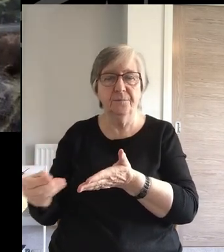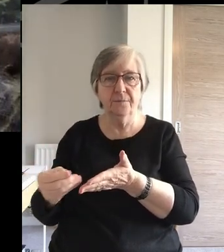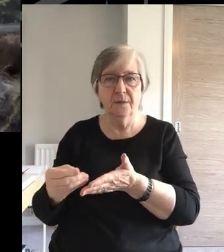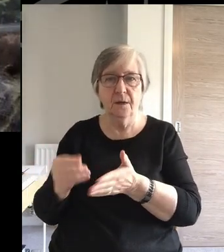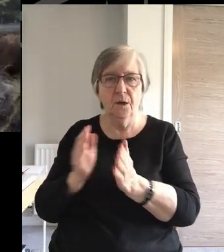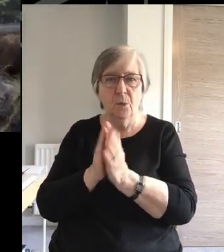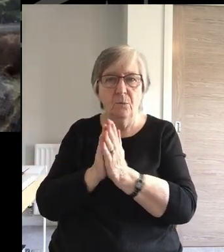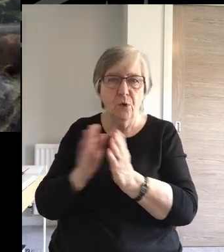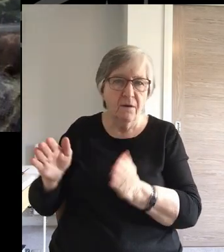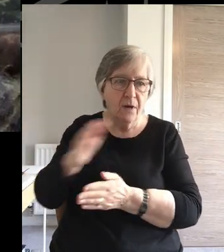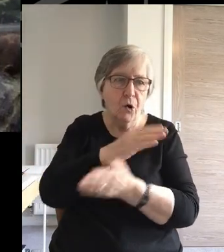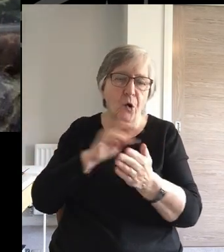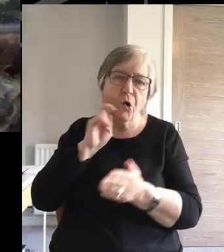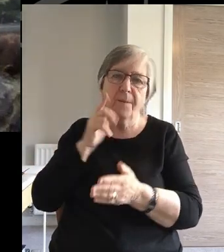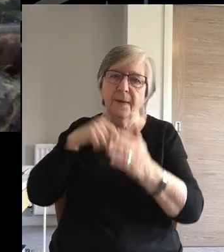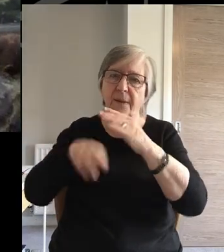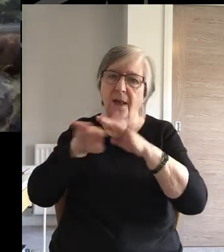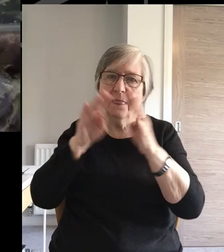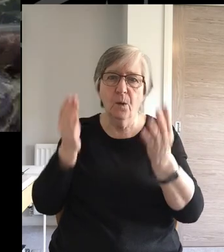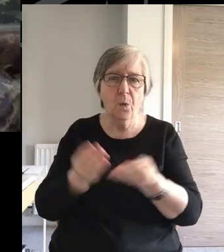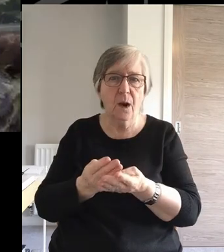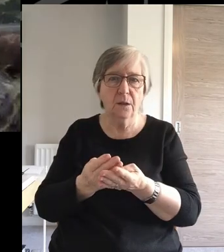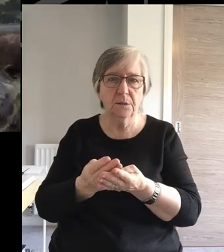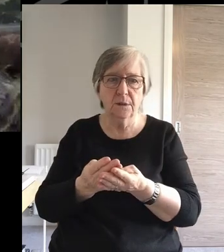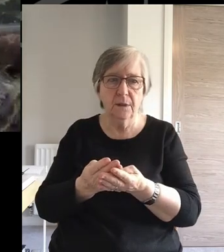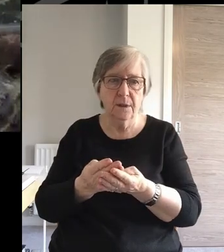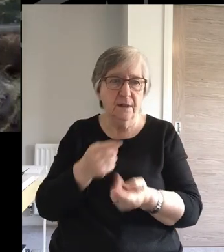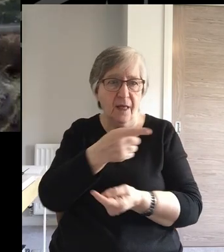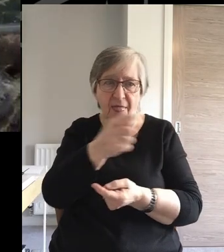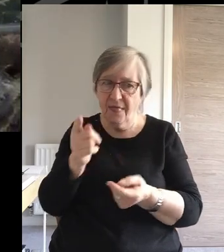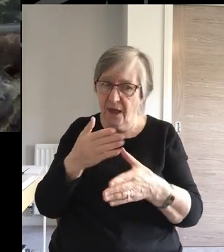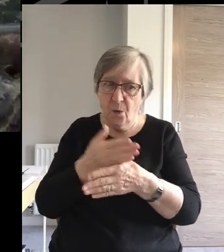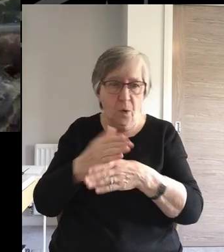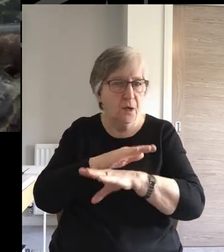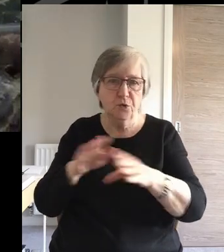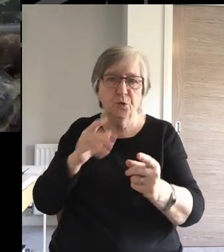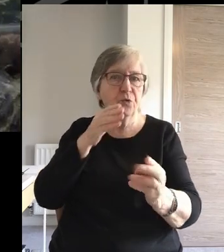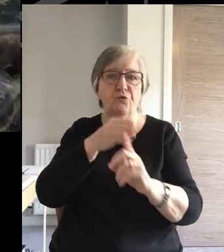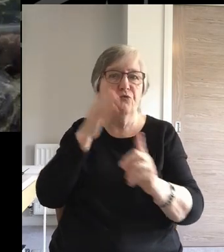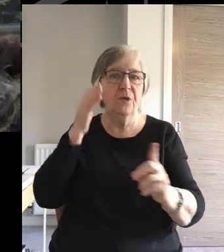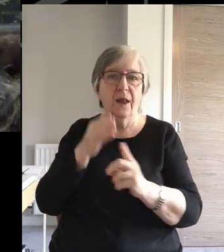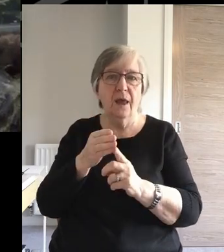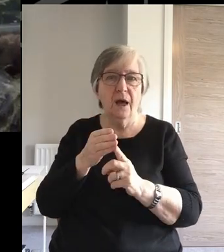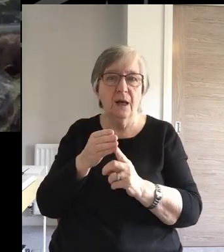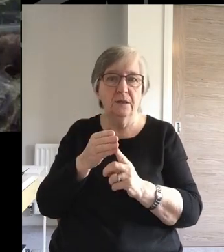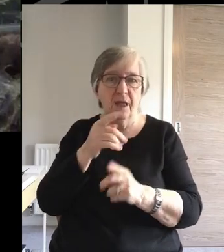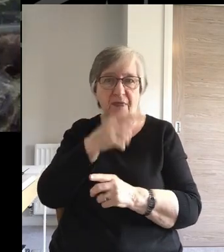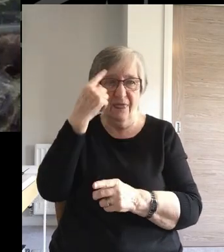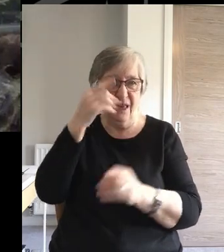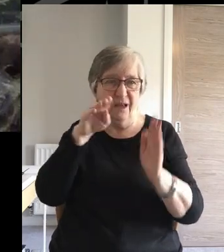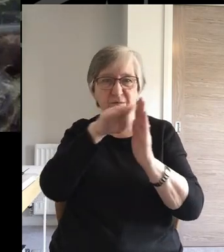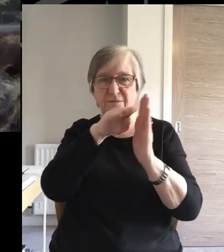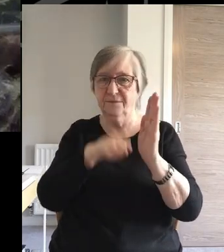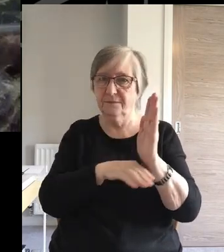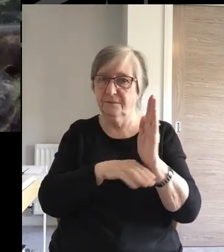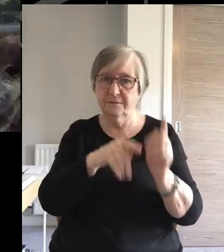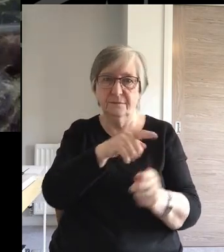We pray for all people across our world whose gifts go unrecognised and who are considered second-class